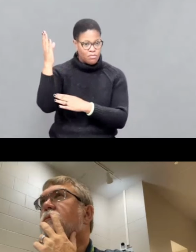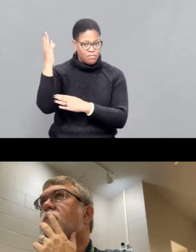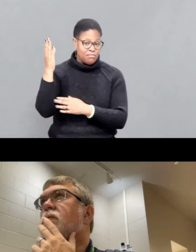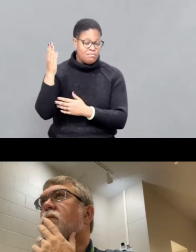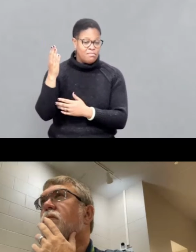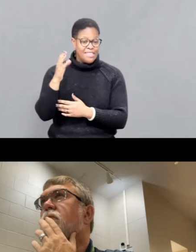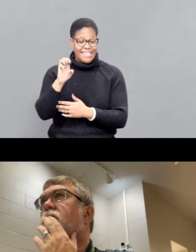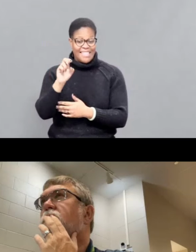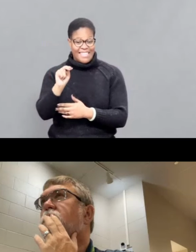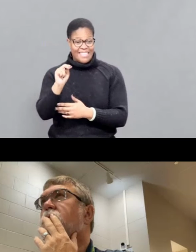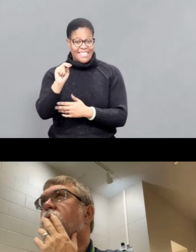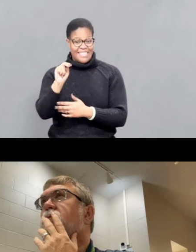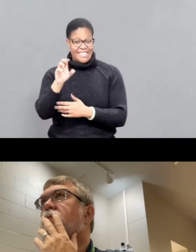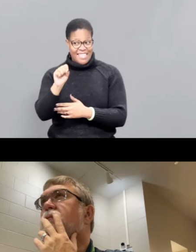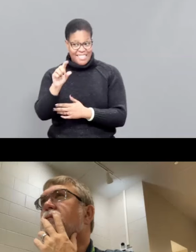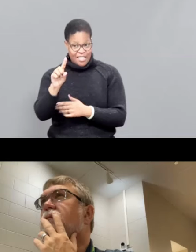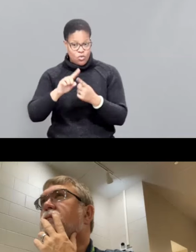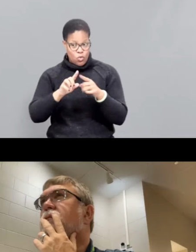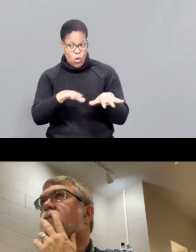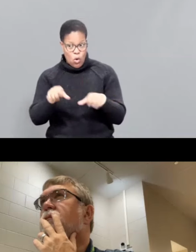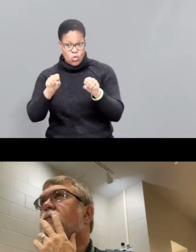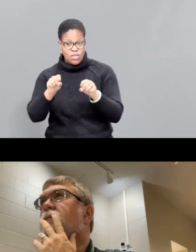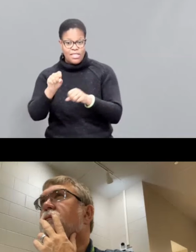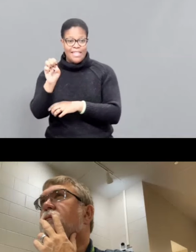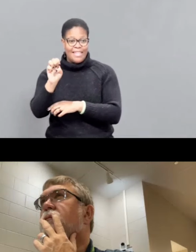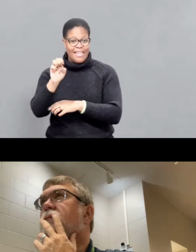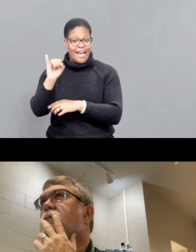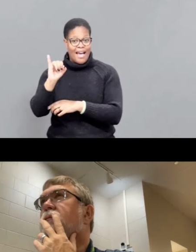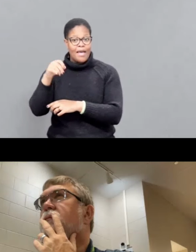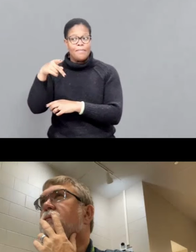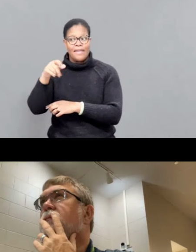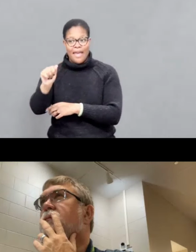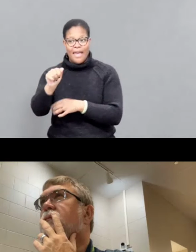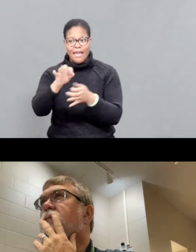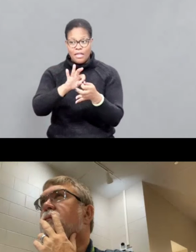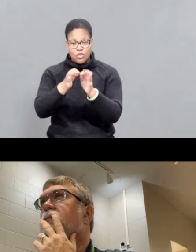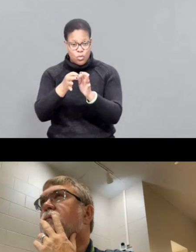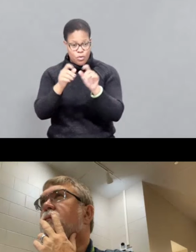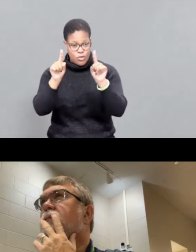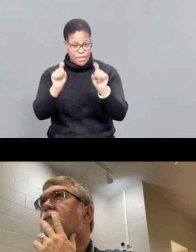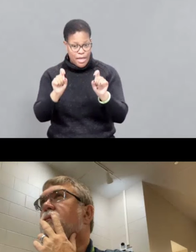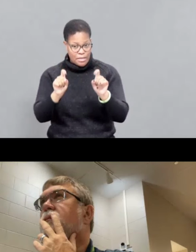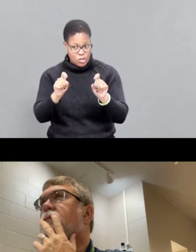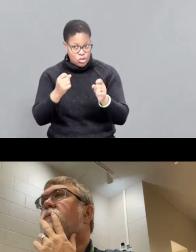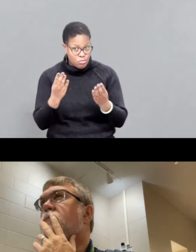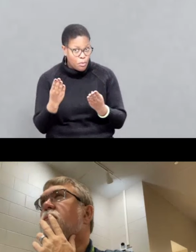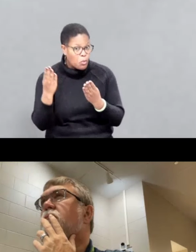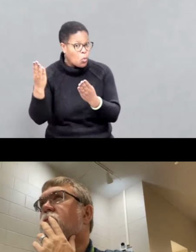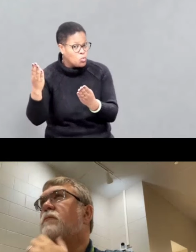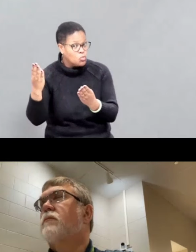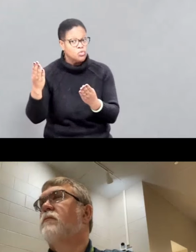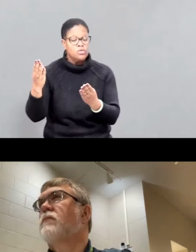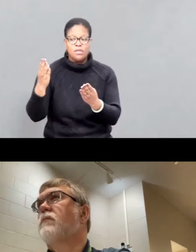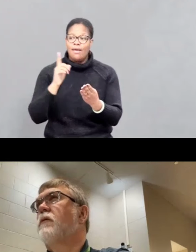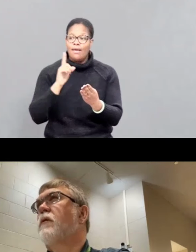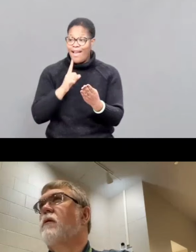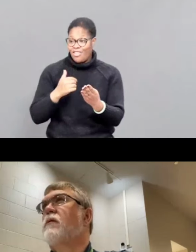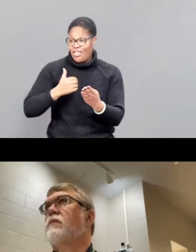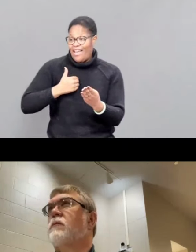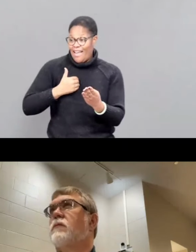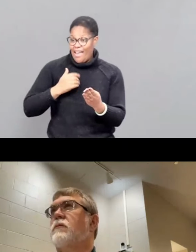the EIPA, which is the interpreting test. And we actually had